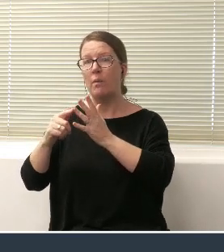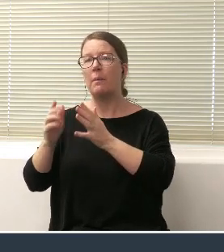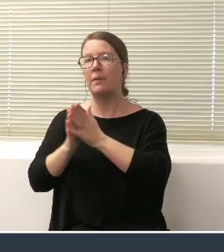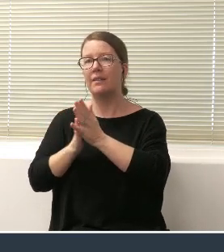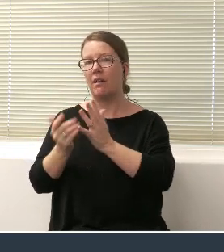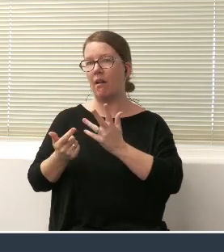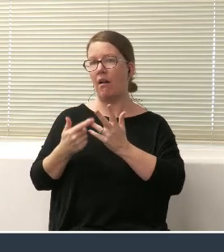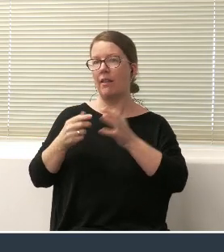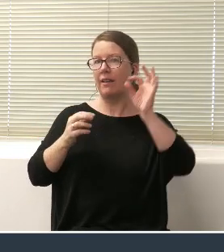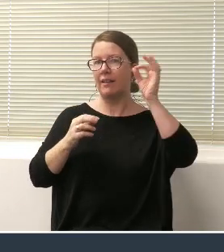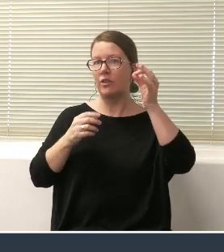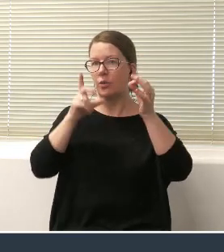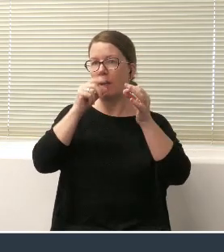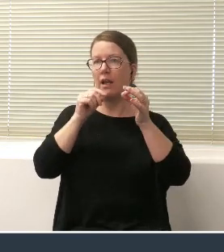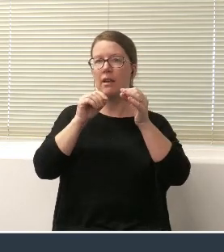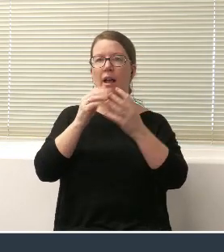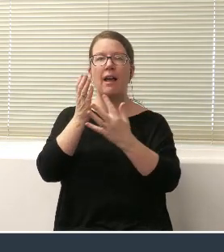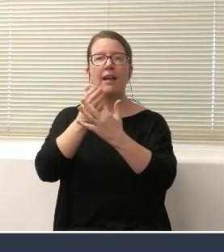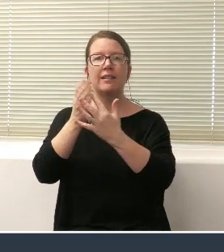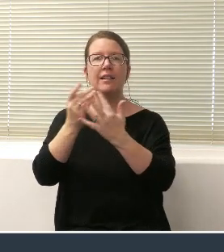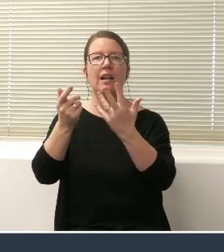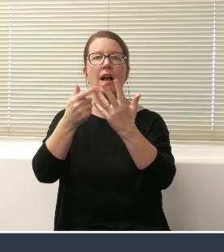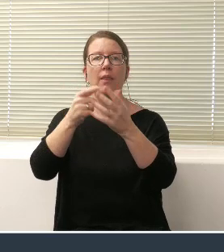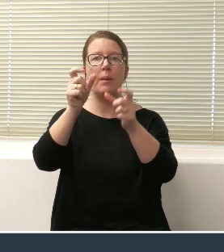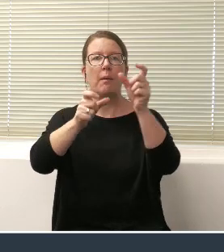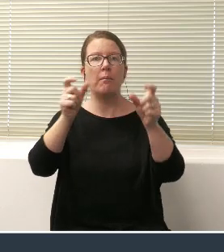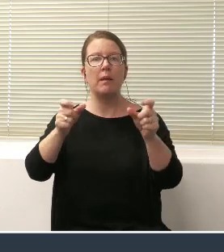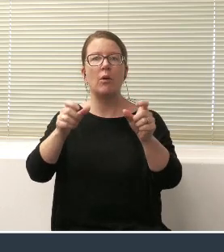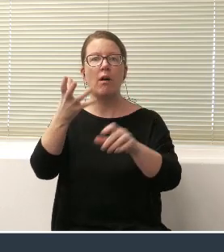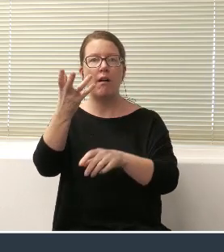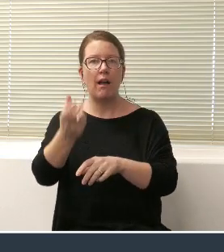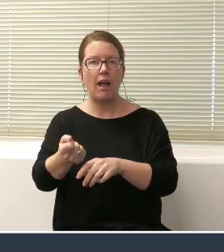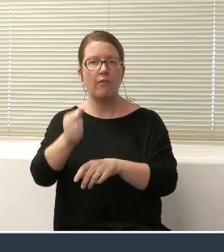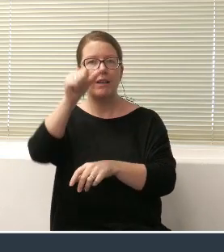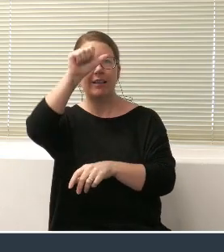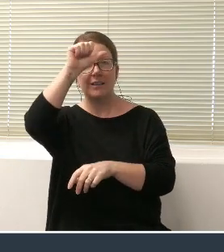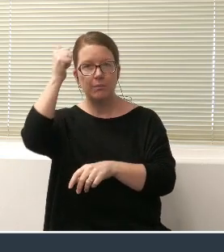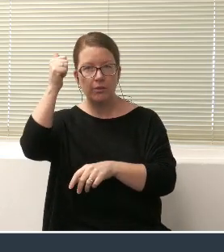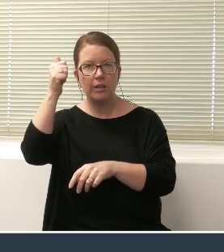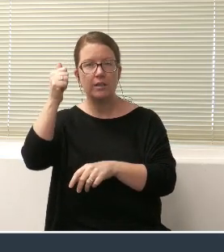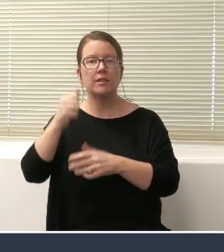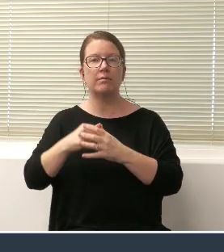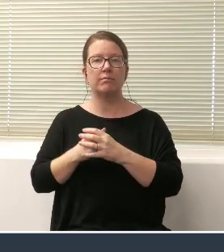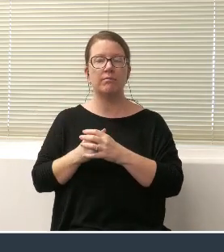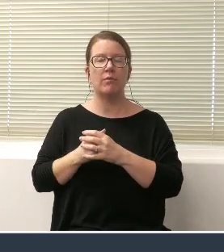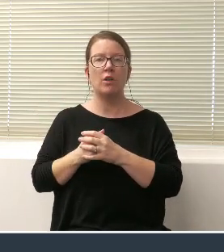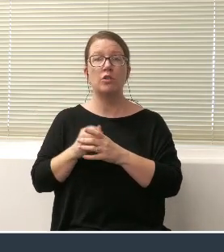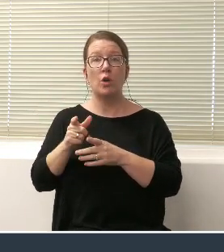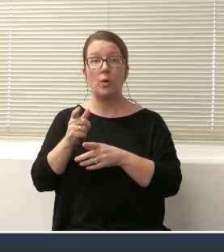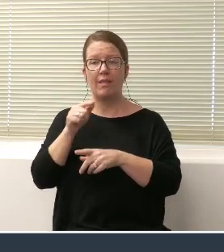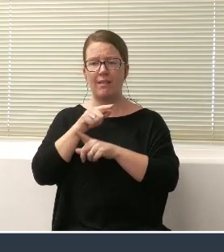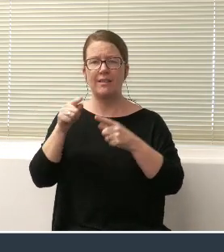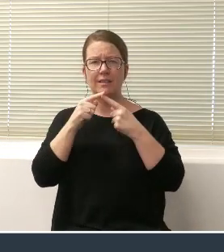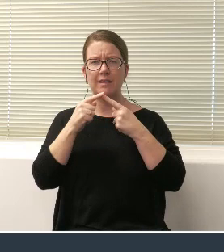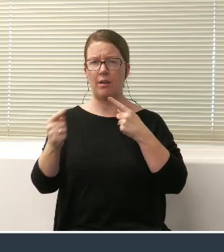access people with suitable governance and management experience. So by implication of those statements,